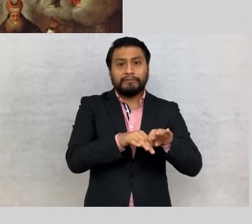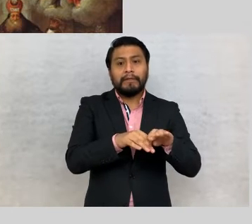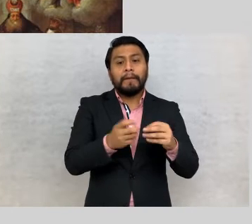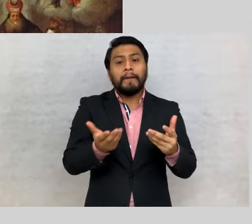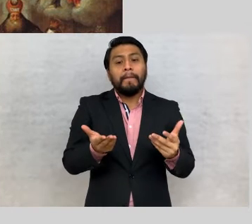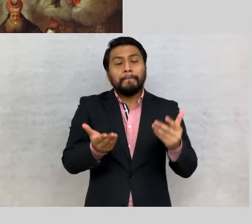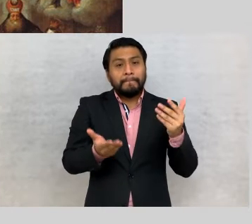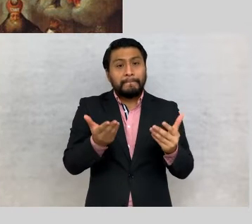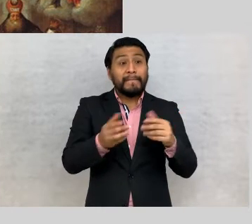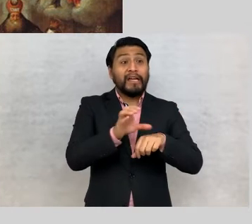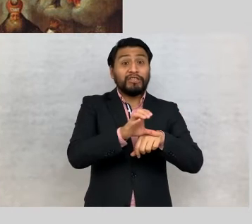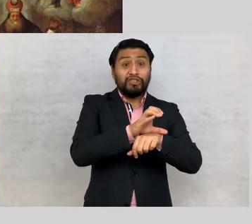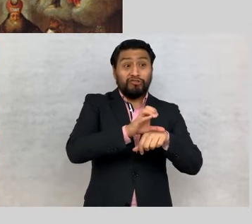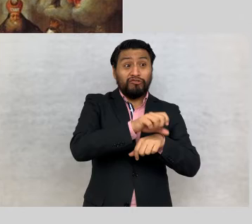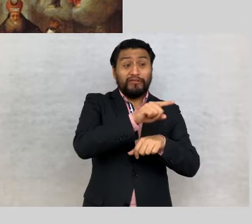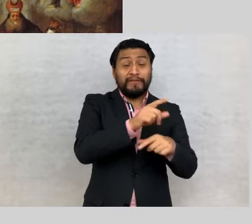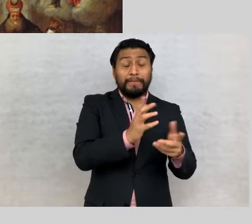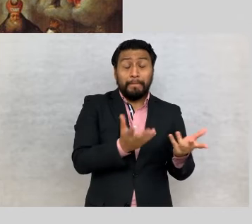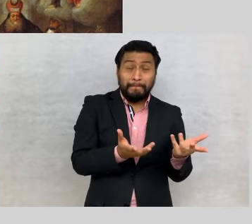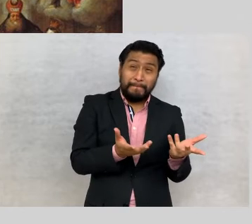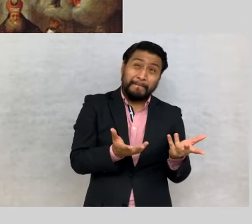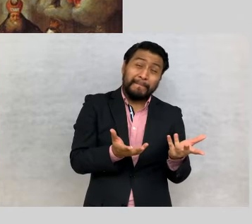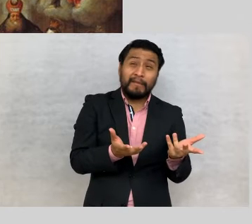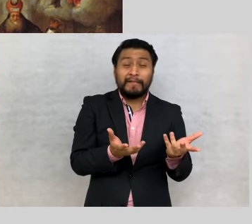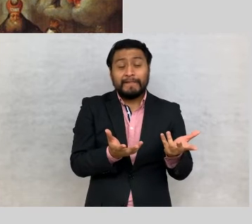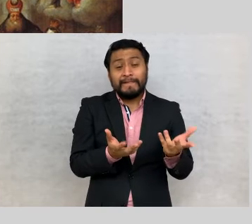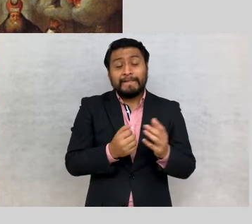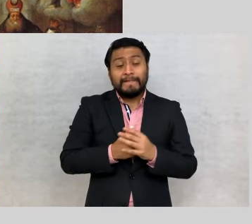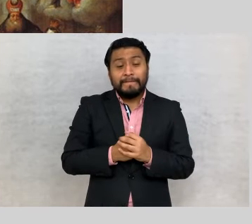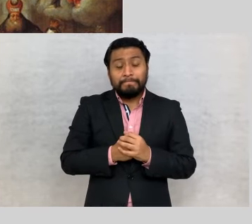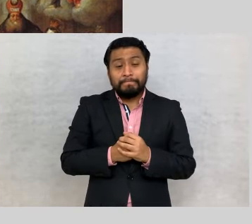though the Catholic Church